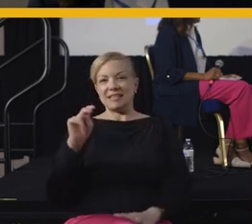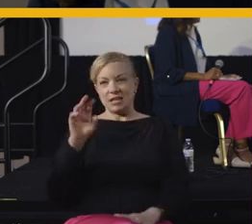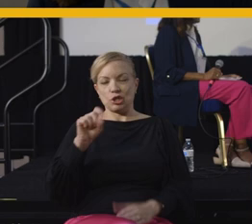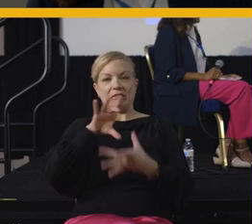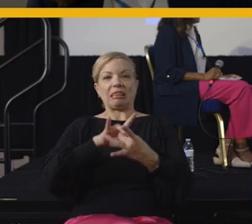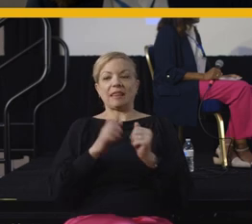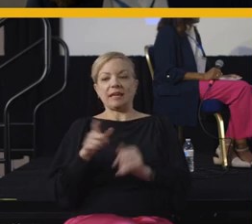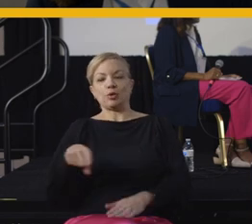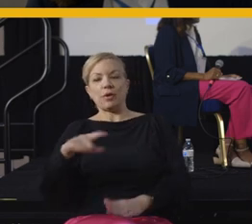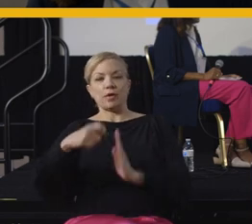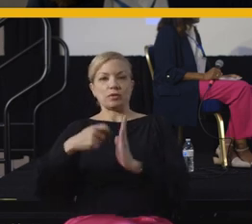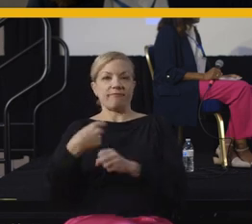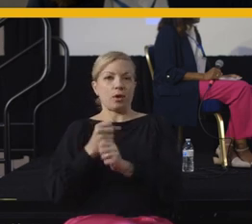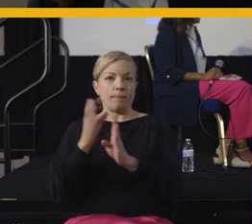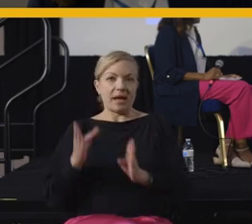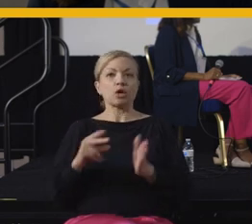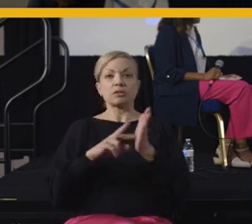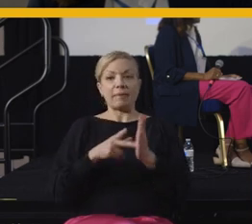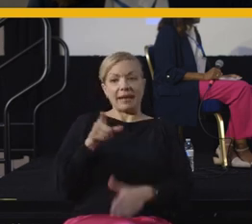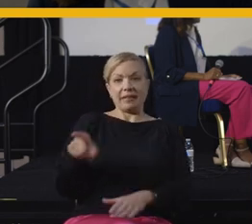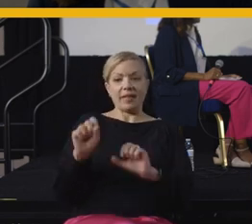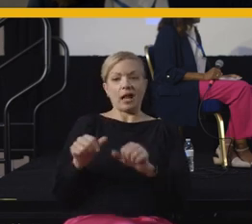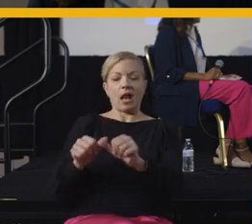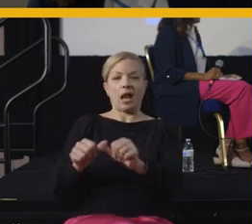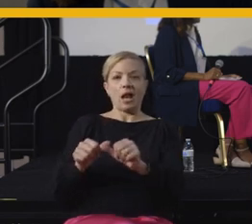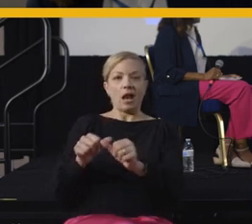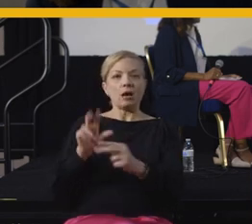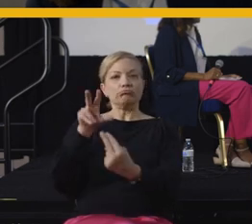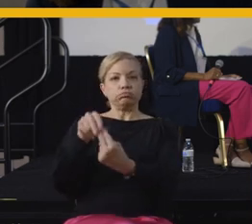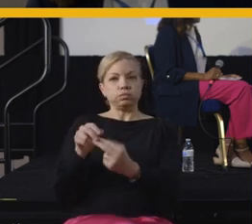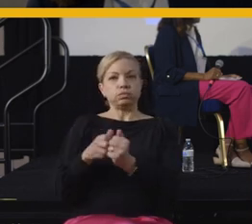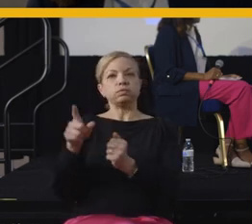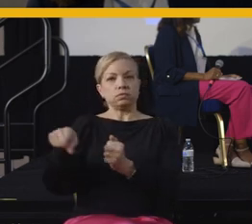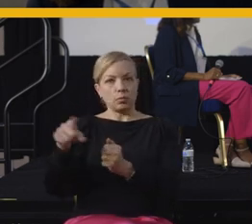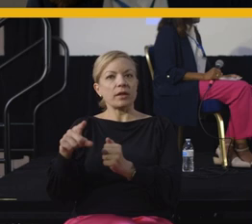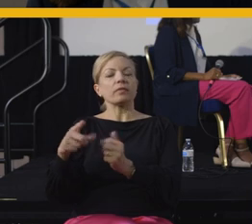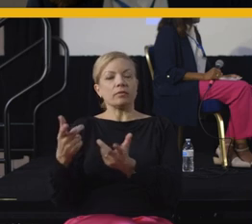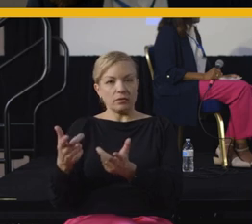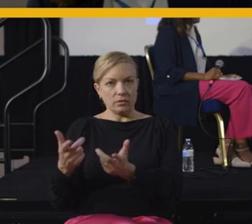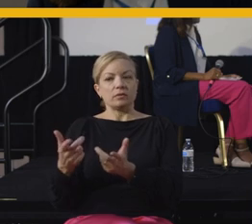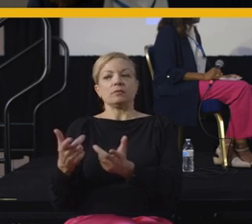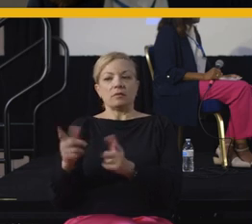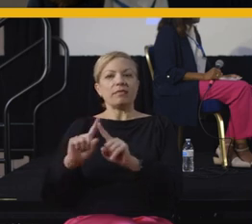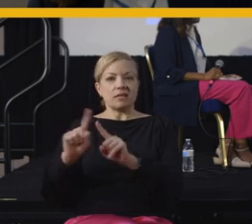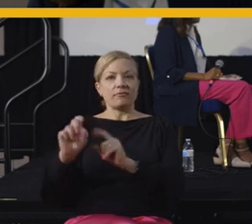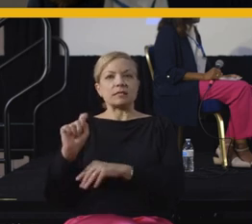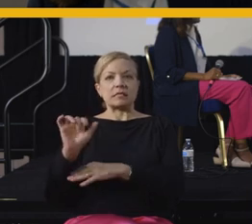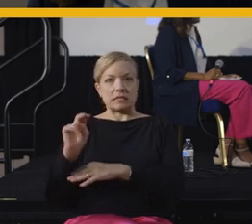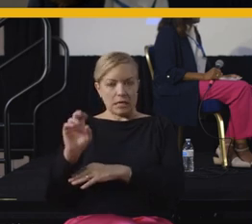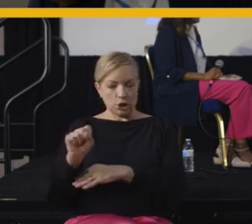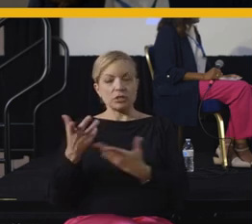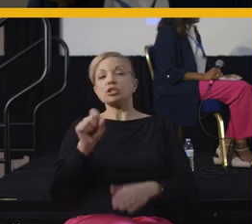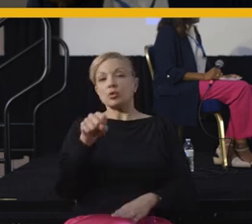that there is kind of this sustainable ecosystem happening, that when filmmakers create films, not only are they going